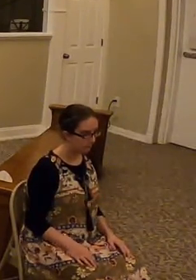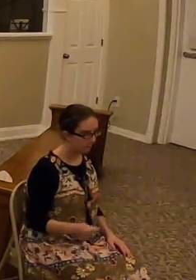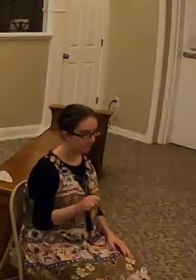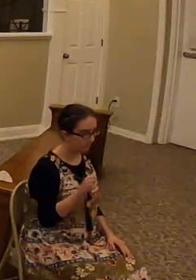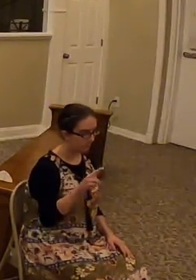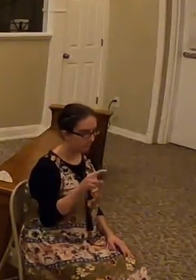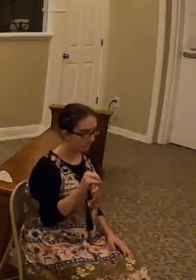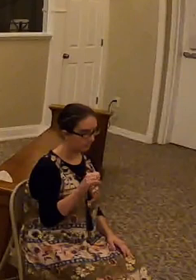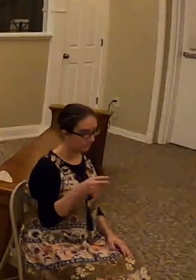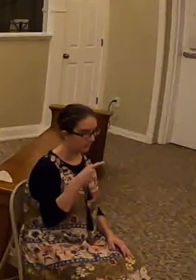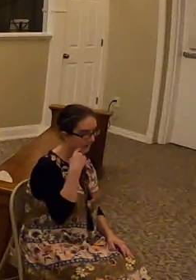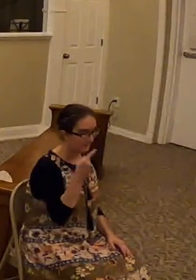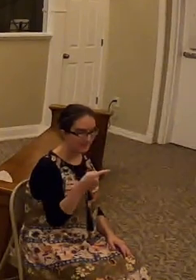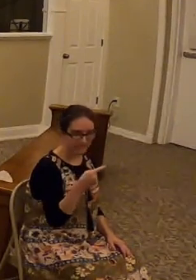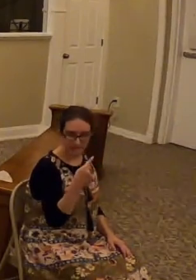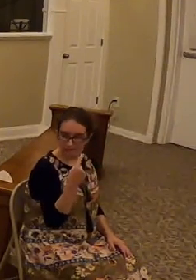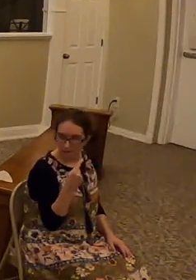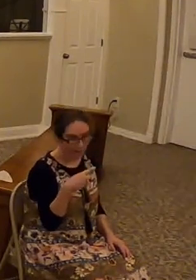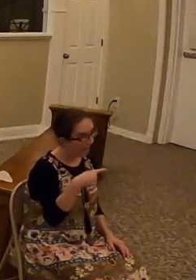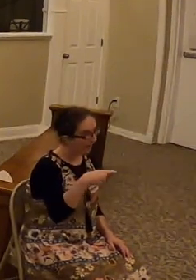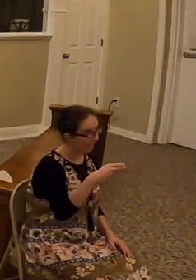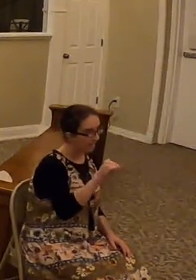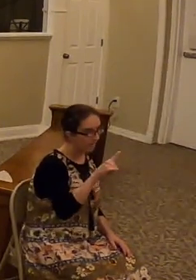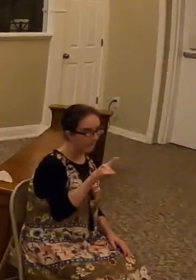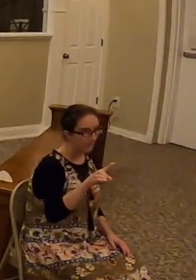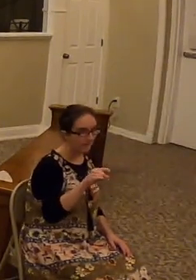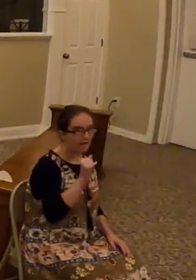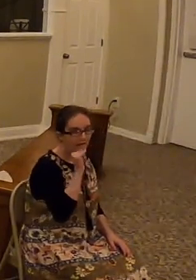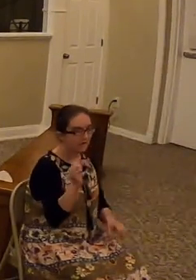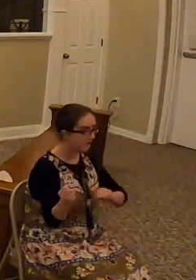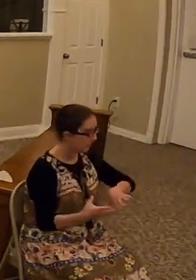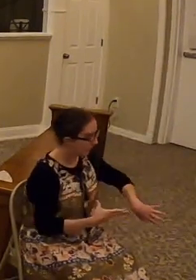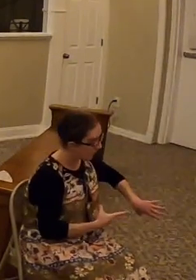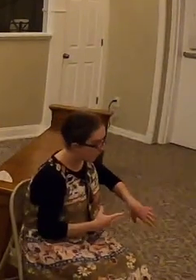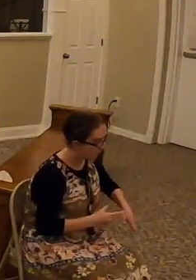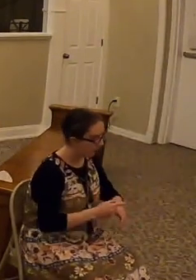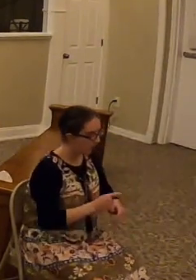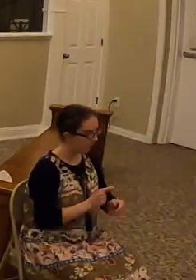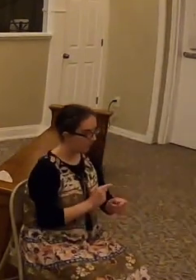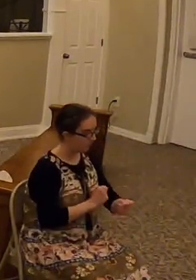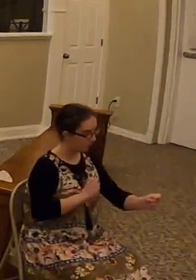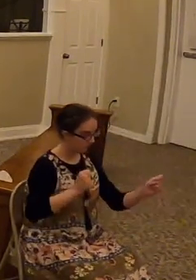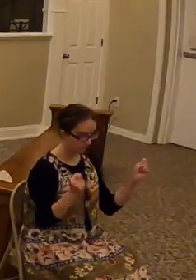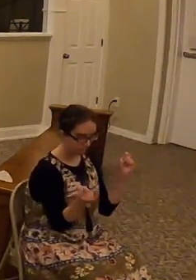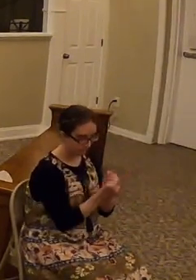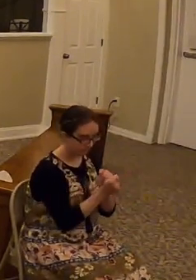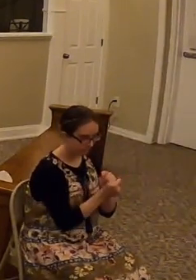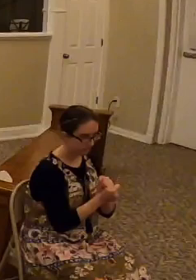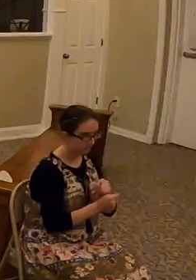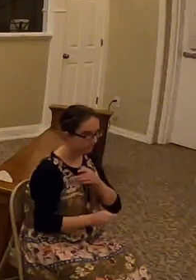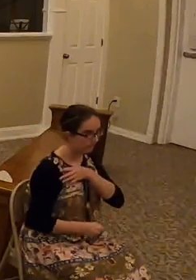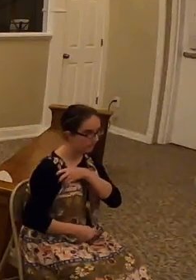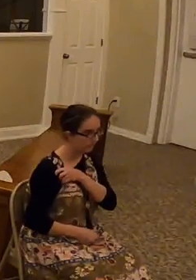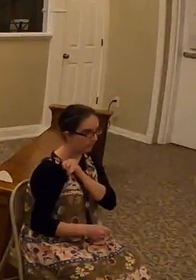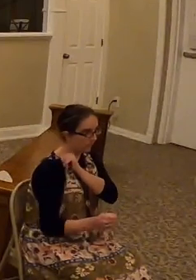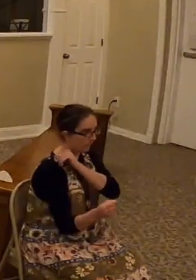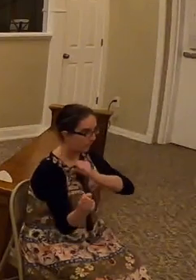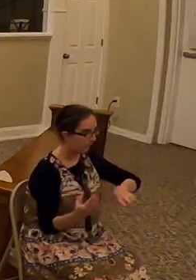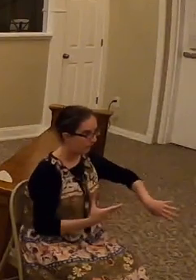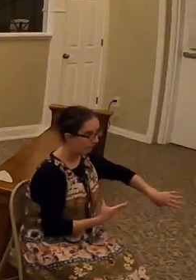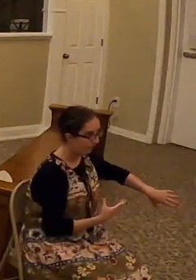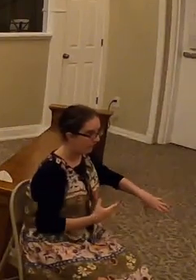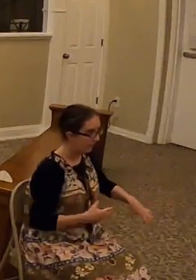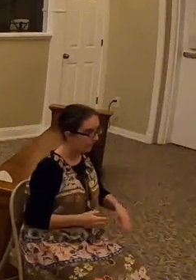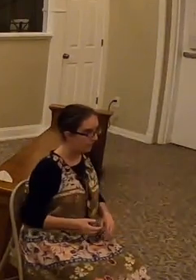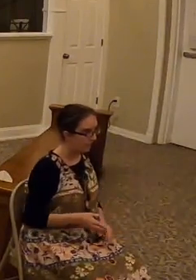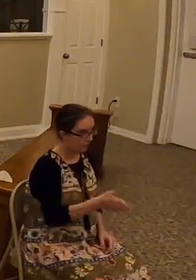The eunuch turns around to say something, and Philip's gone. He was translated. Boop. He's gone.